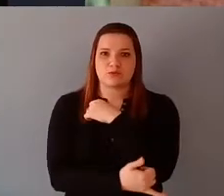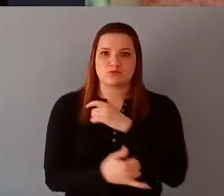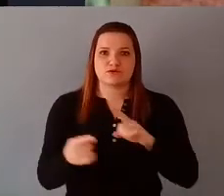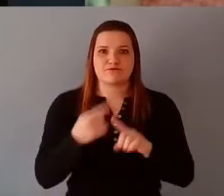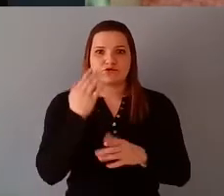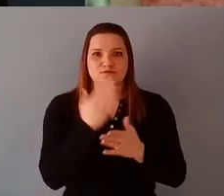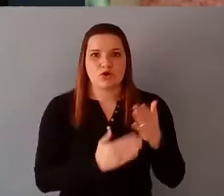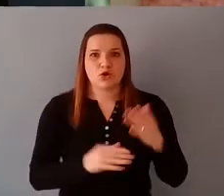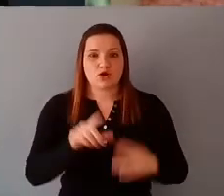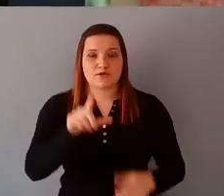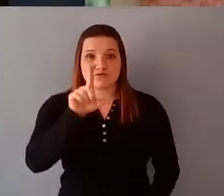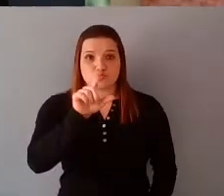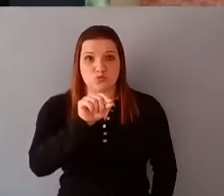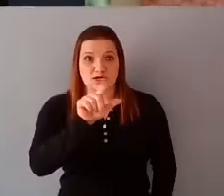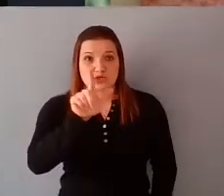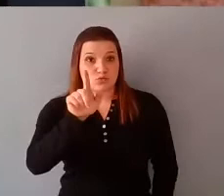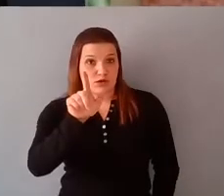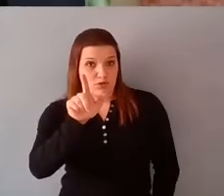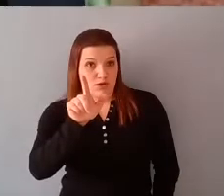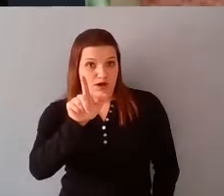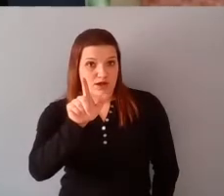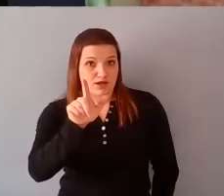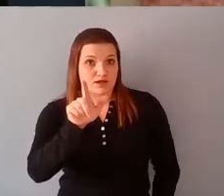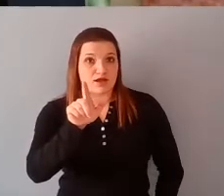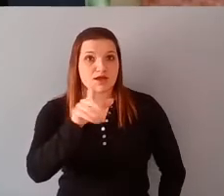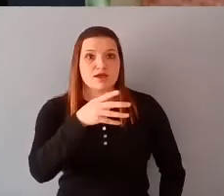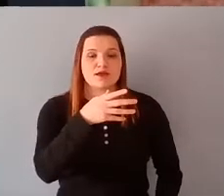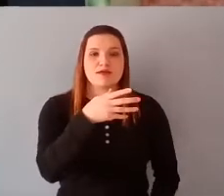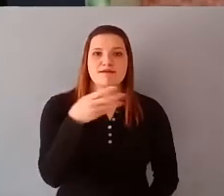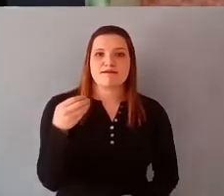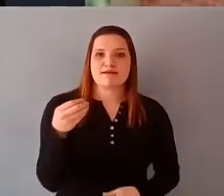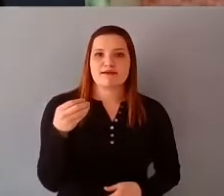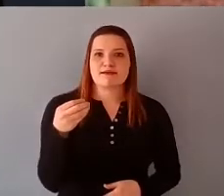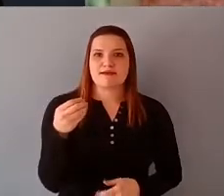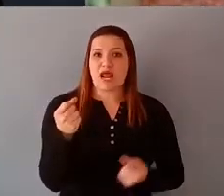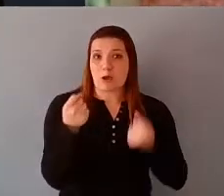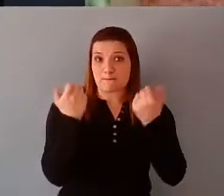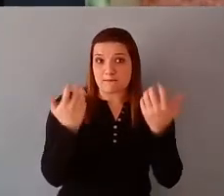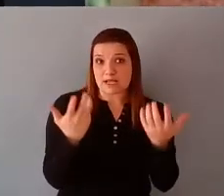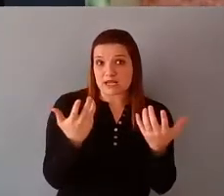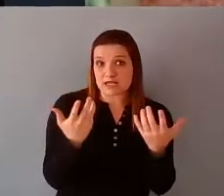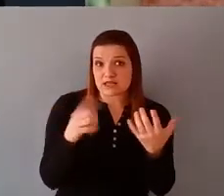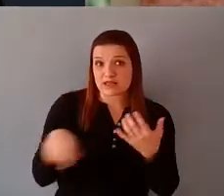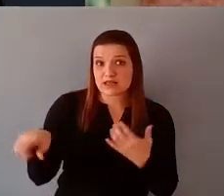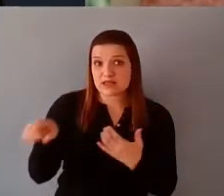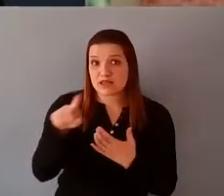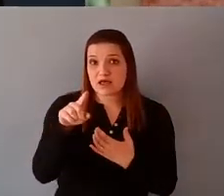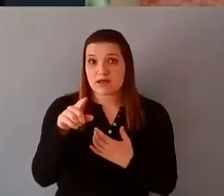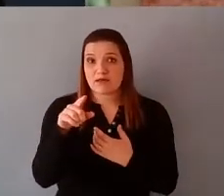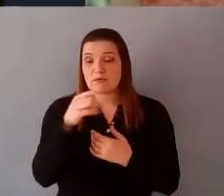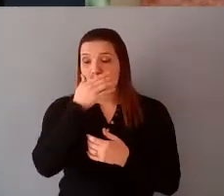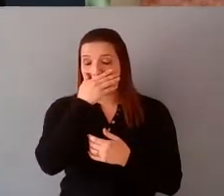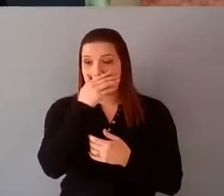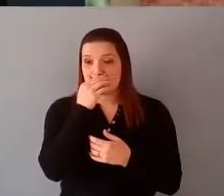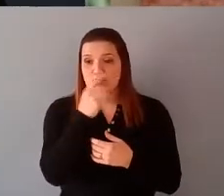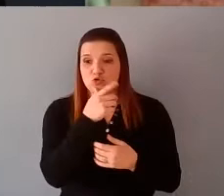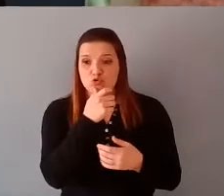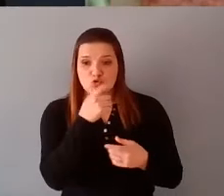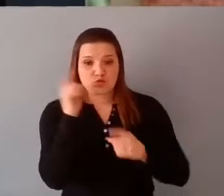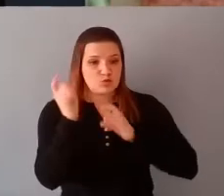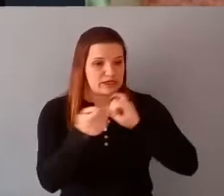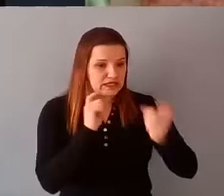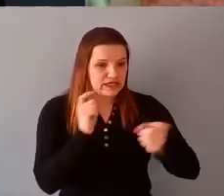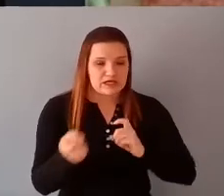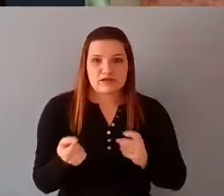part of 2021. And how many of those will come and who they will be